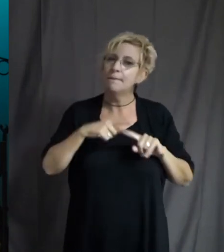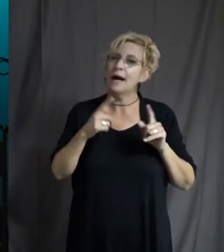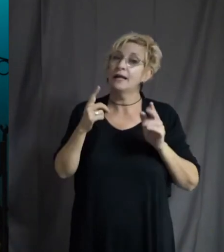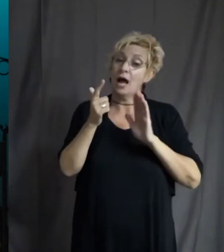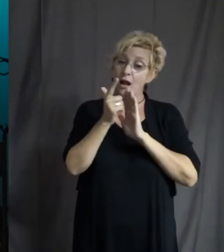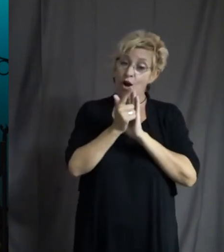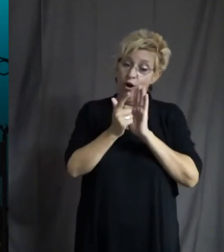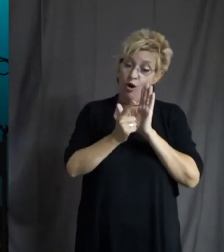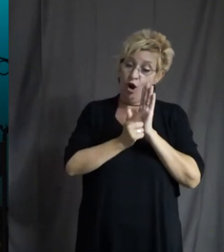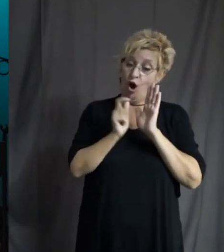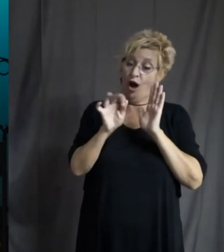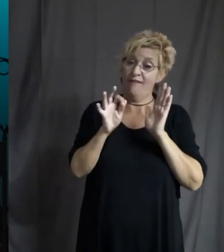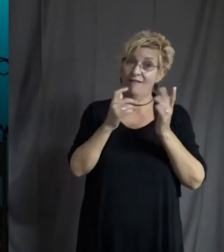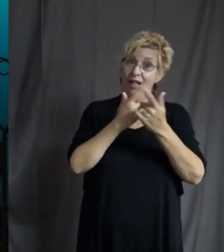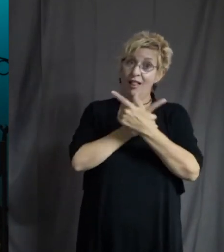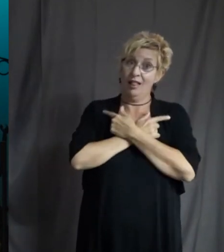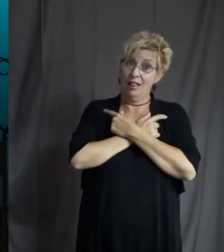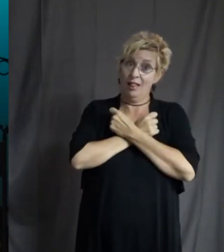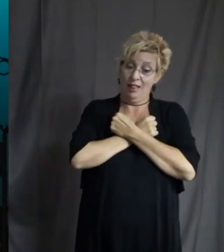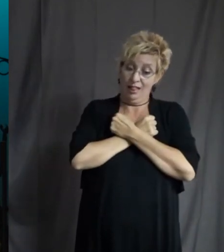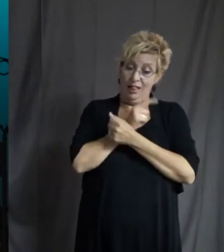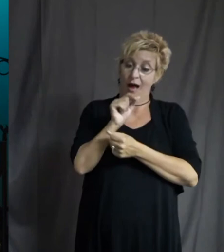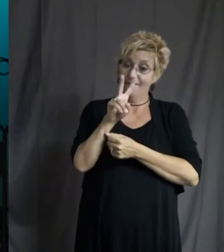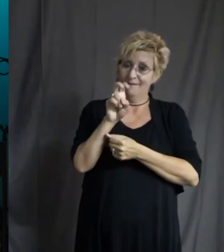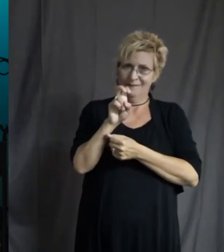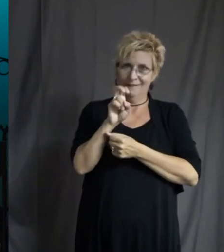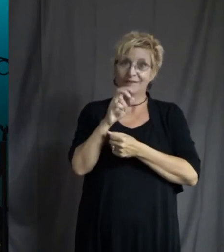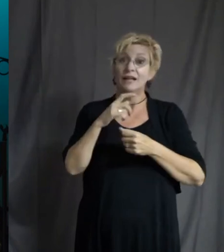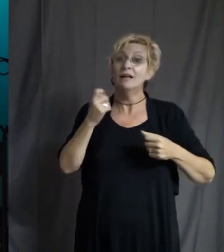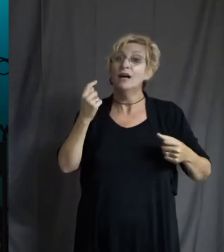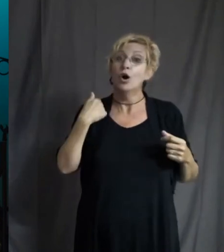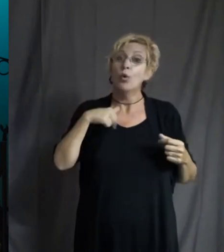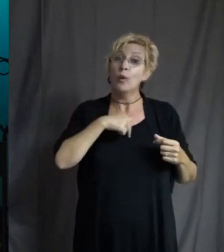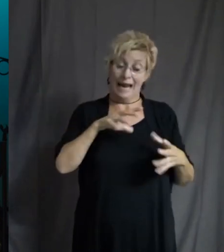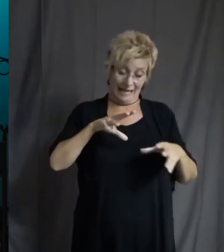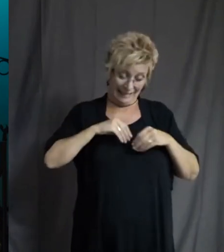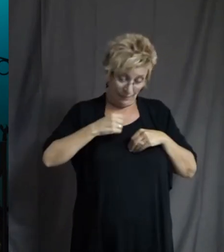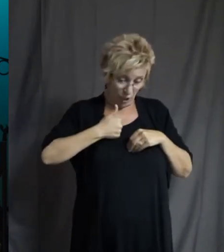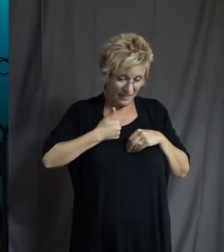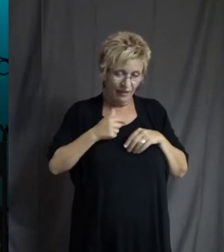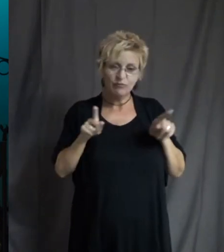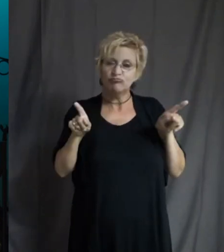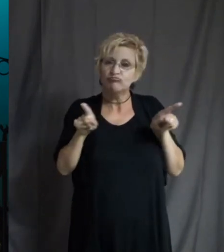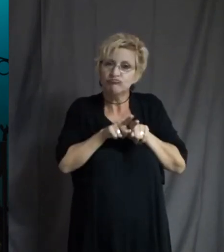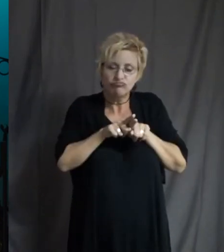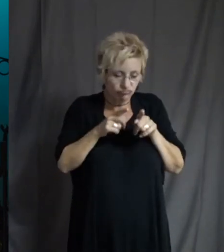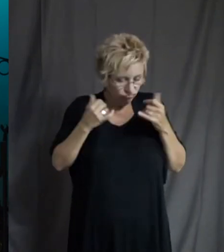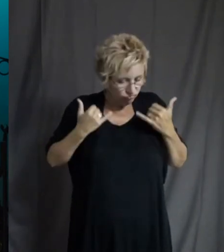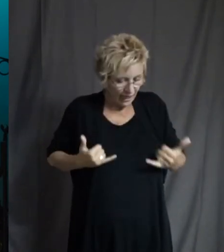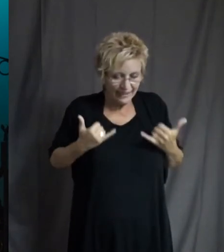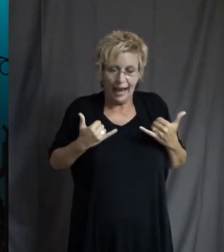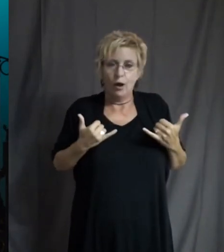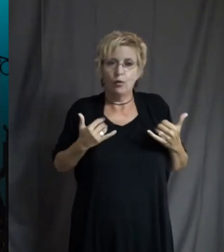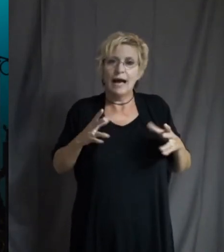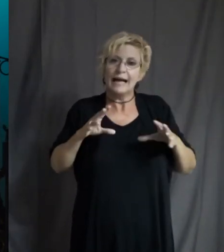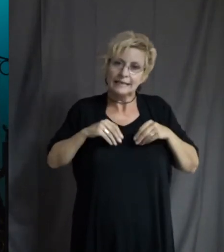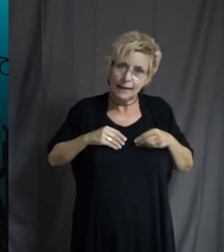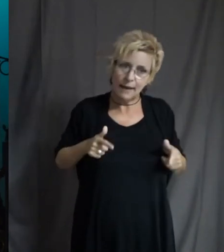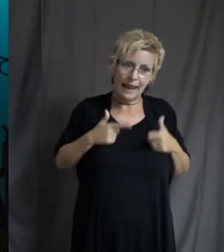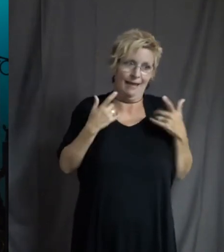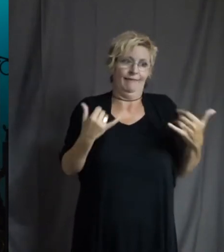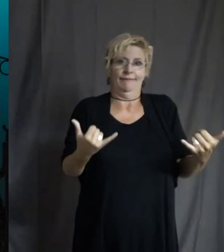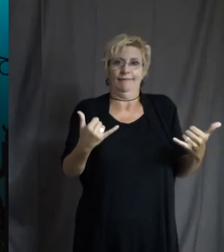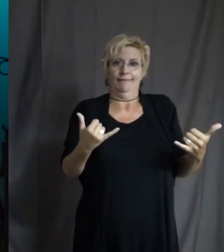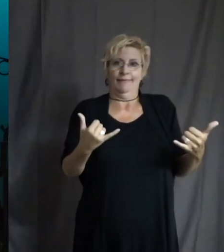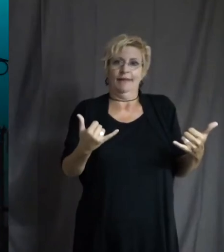love teaches us that it is only when we accept ourselves as we are, and our lives as they are. That